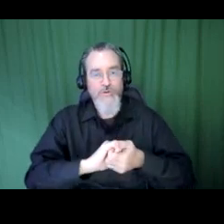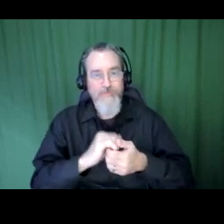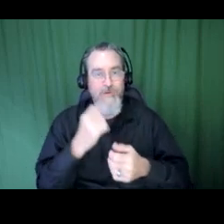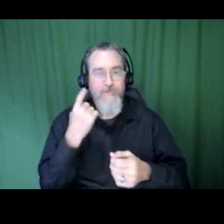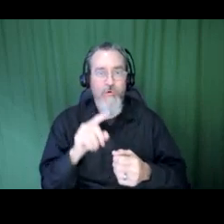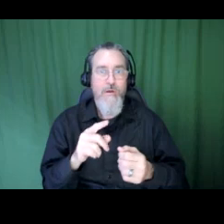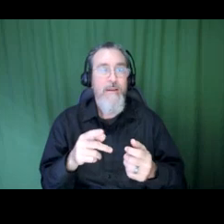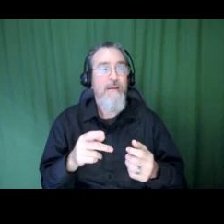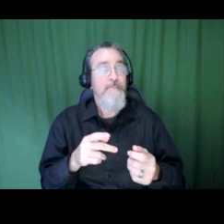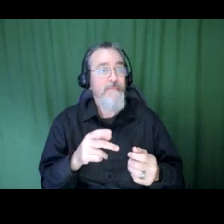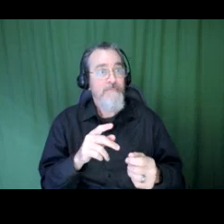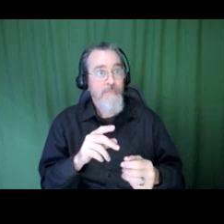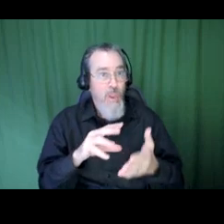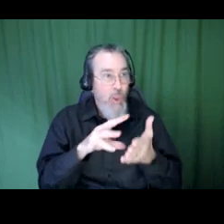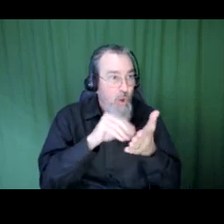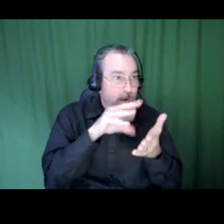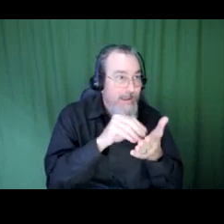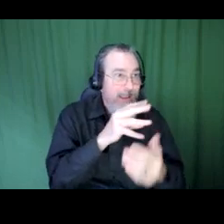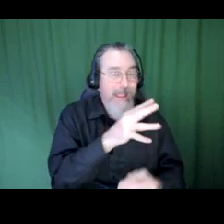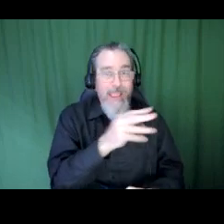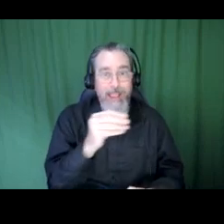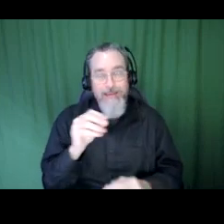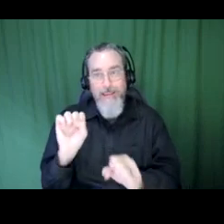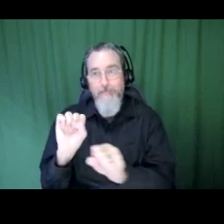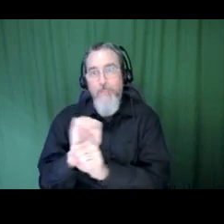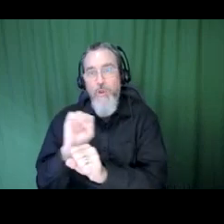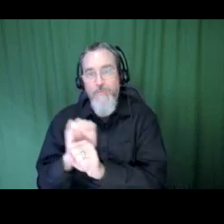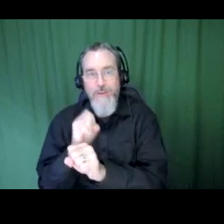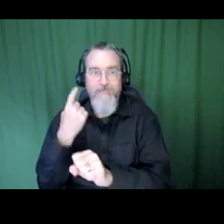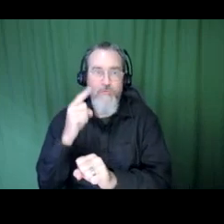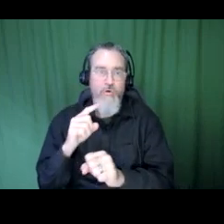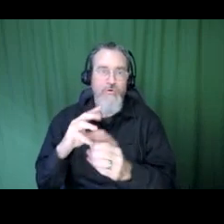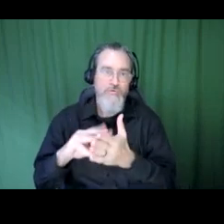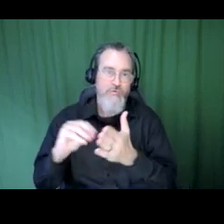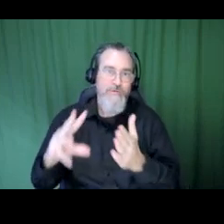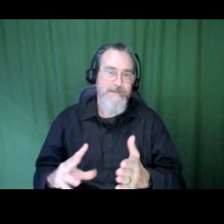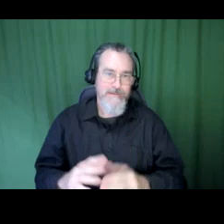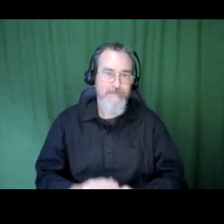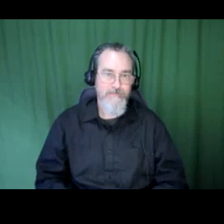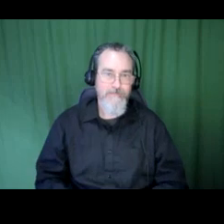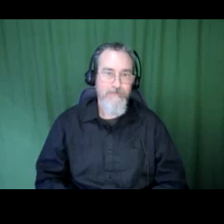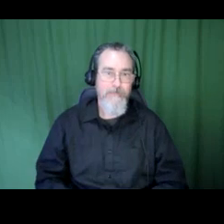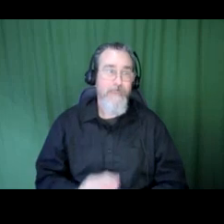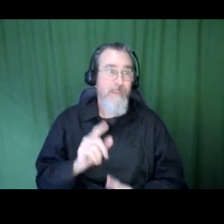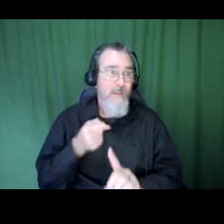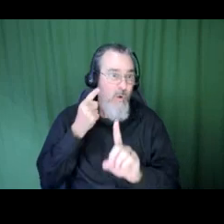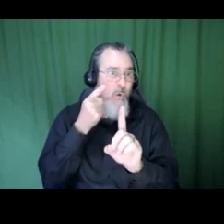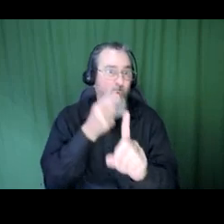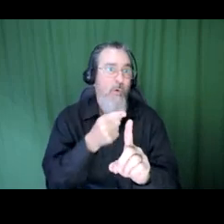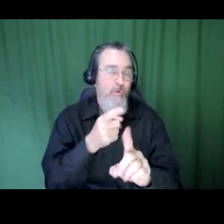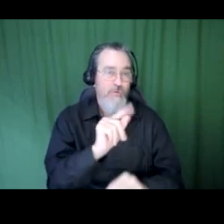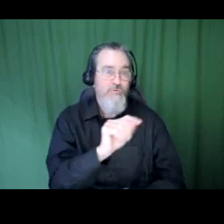and employment for tribal students. And the whole goal here is tribal student success.